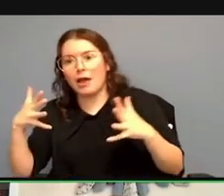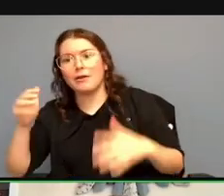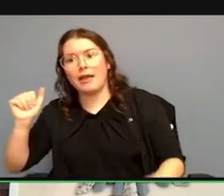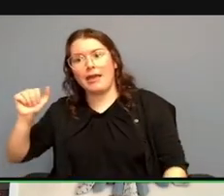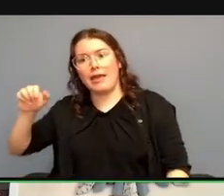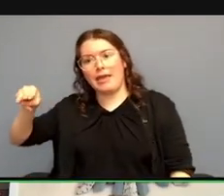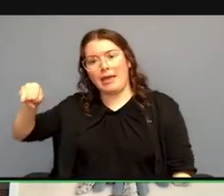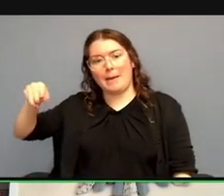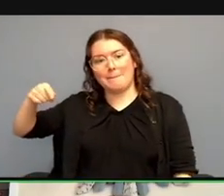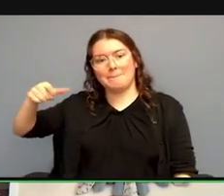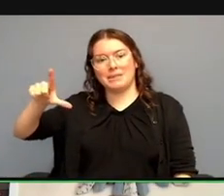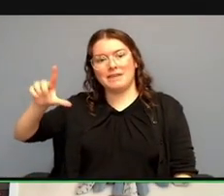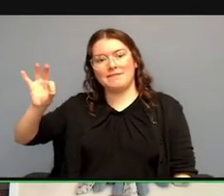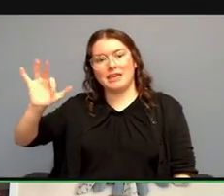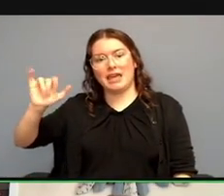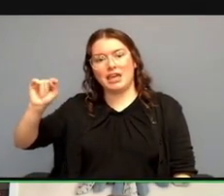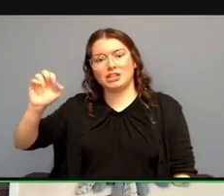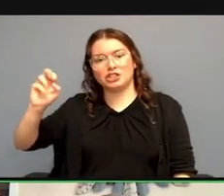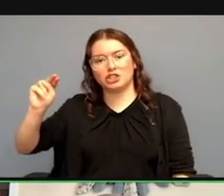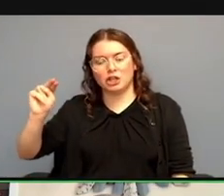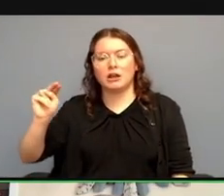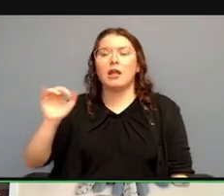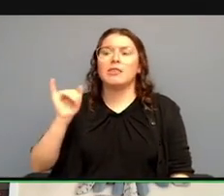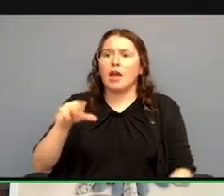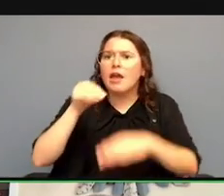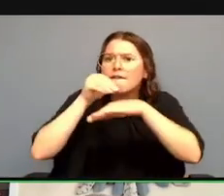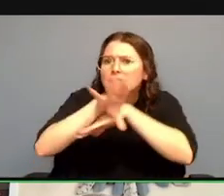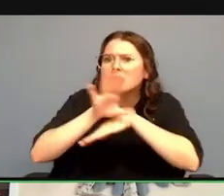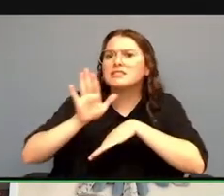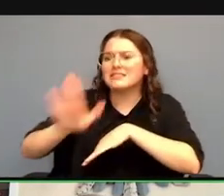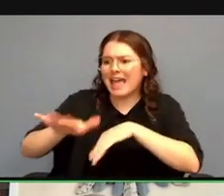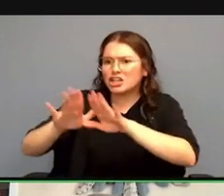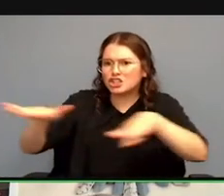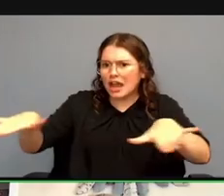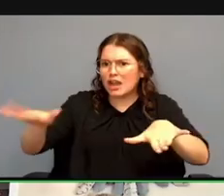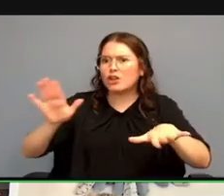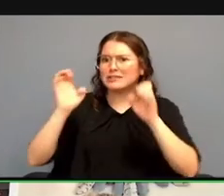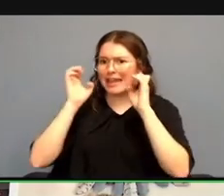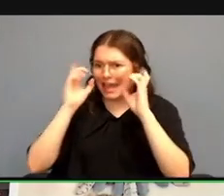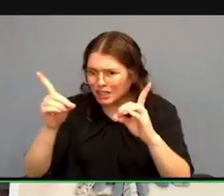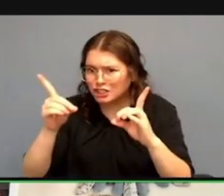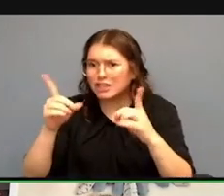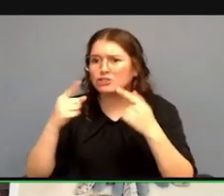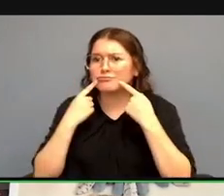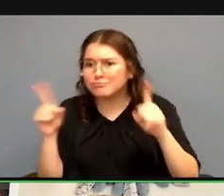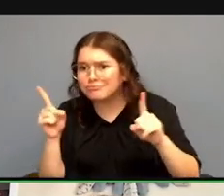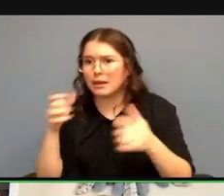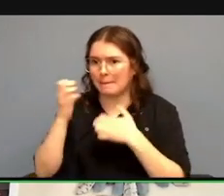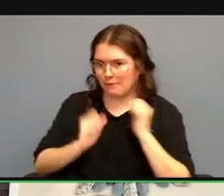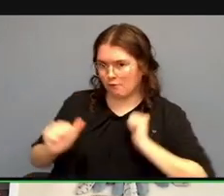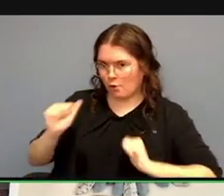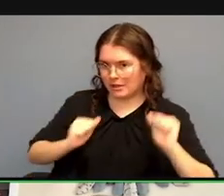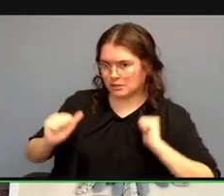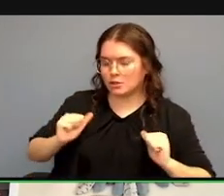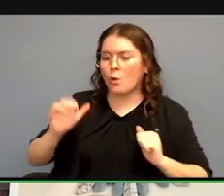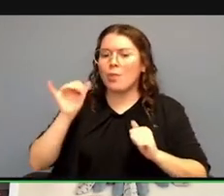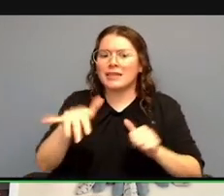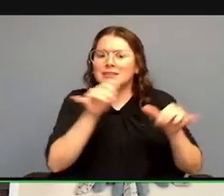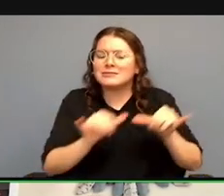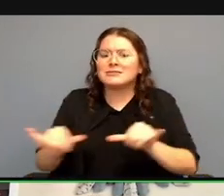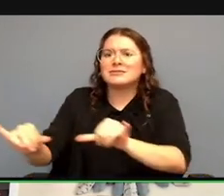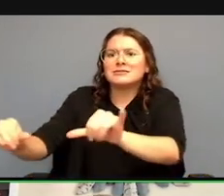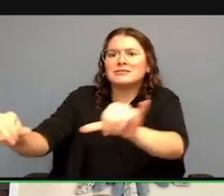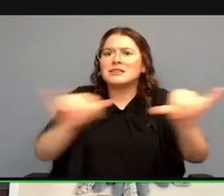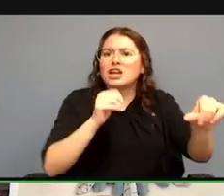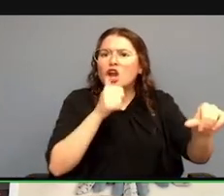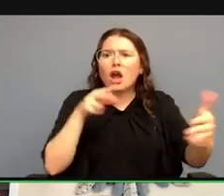that adversely affects the child's educational performance. So this standard is not only looking at